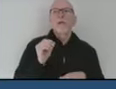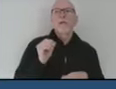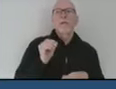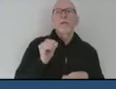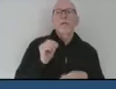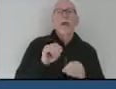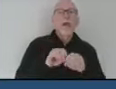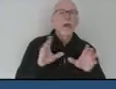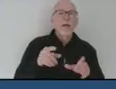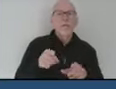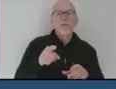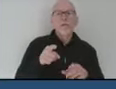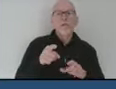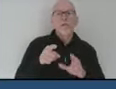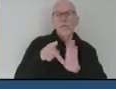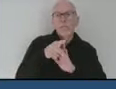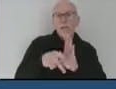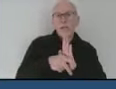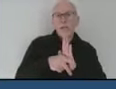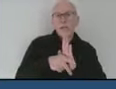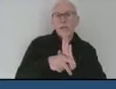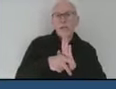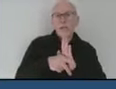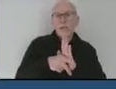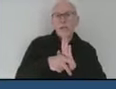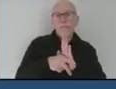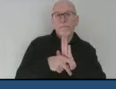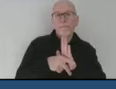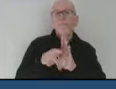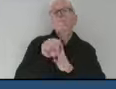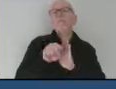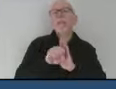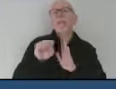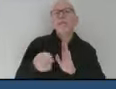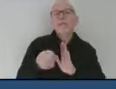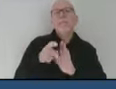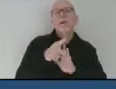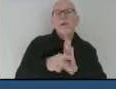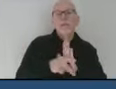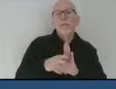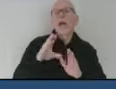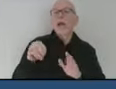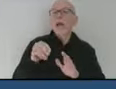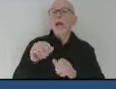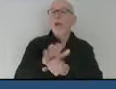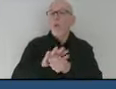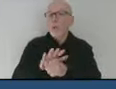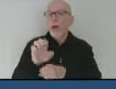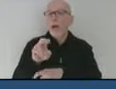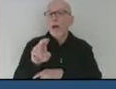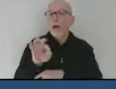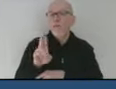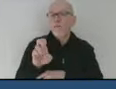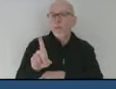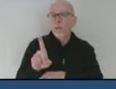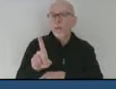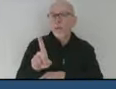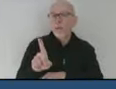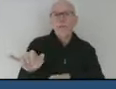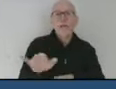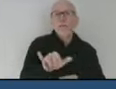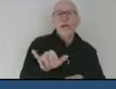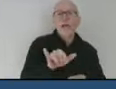it will be the policy. It is the state policy, but it's locally enforced, just like it is, you